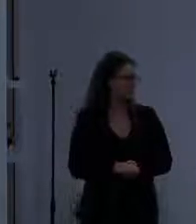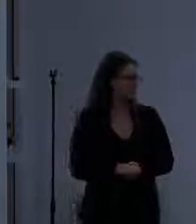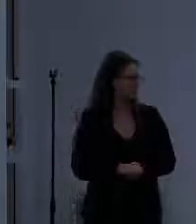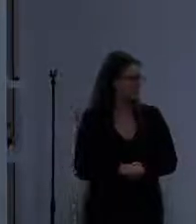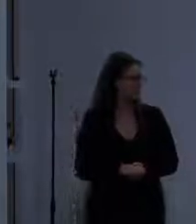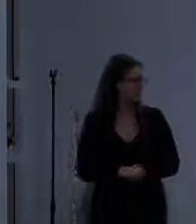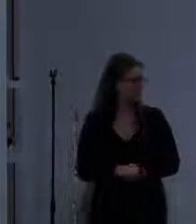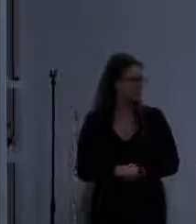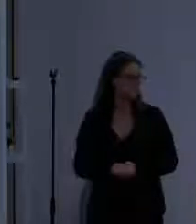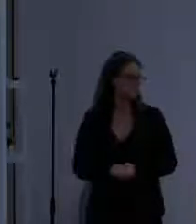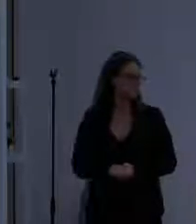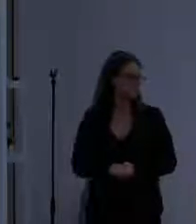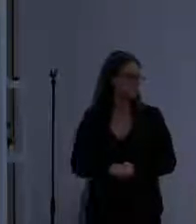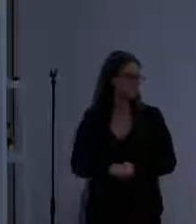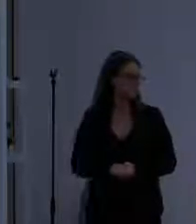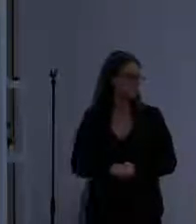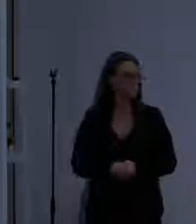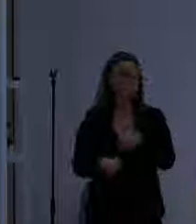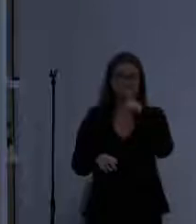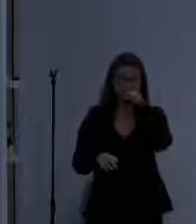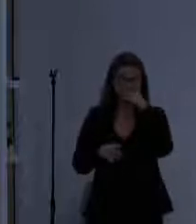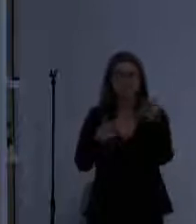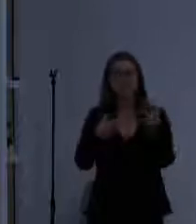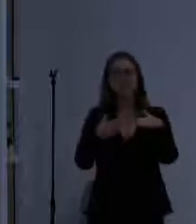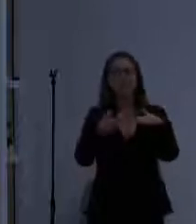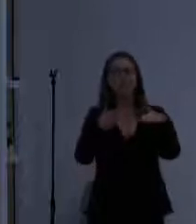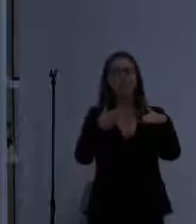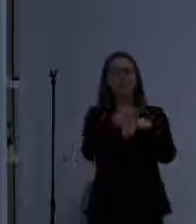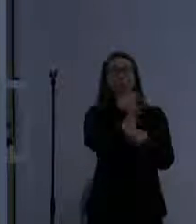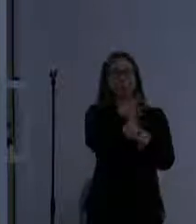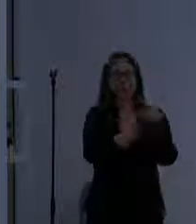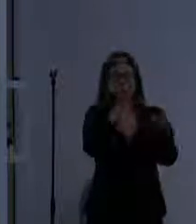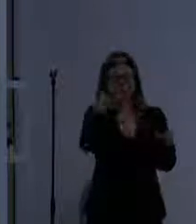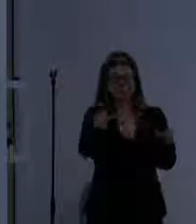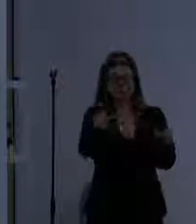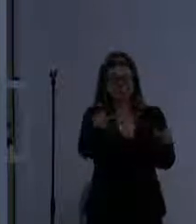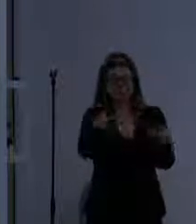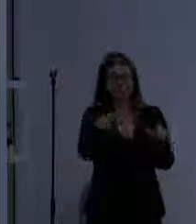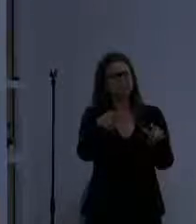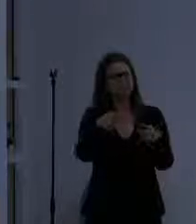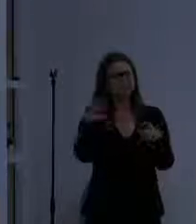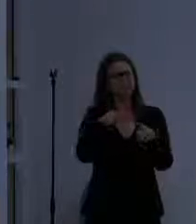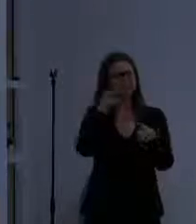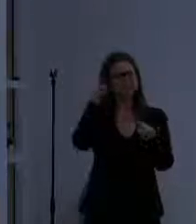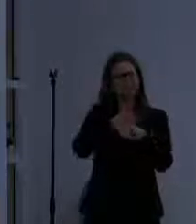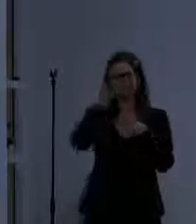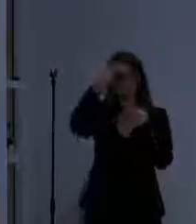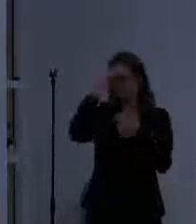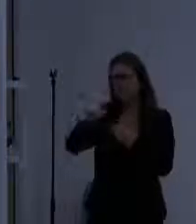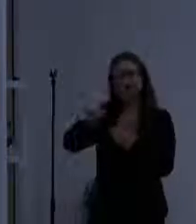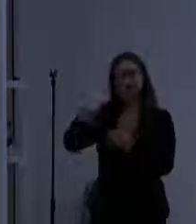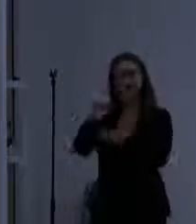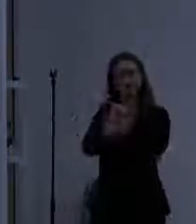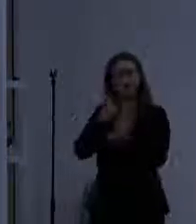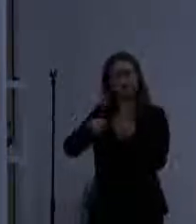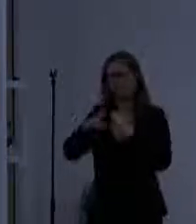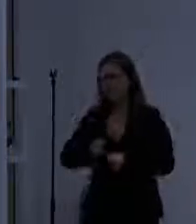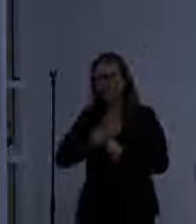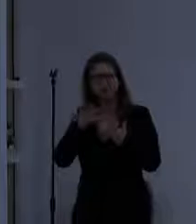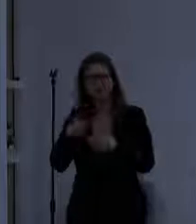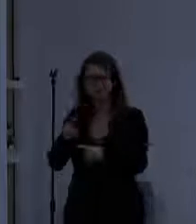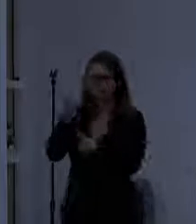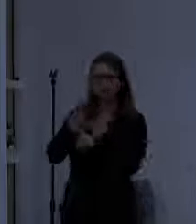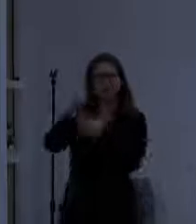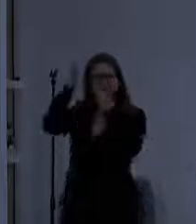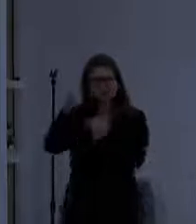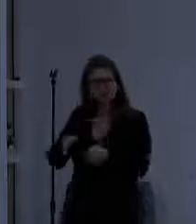that workers need to act with respect for individual rights to freedom of expression,